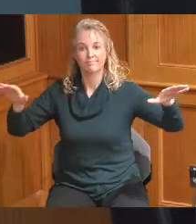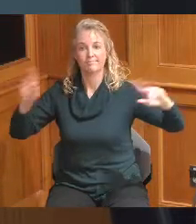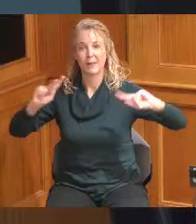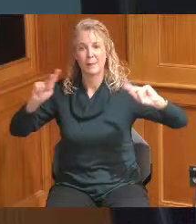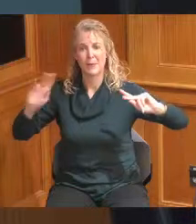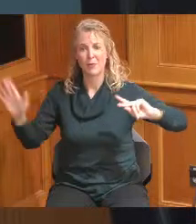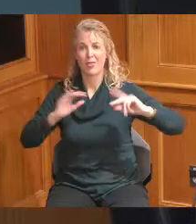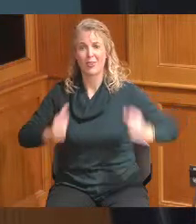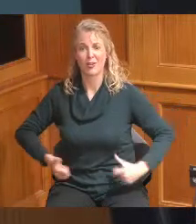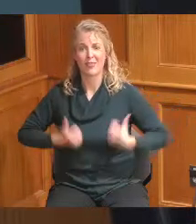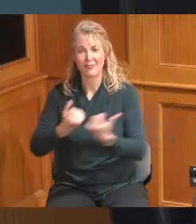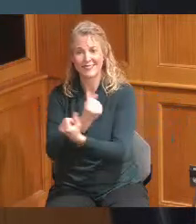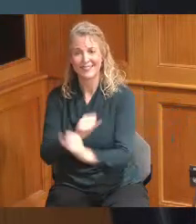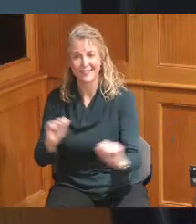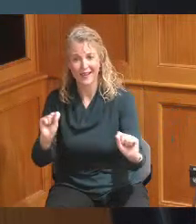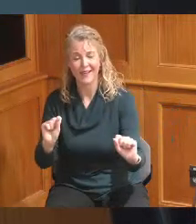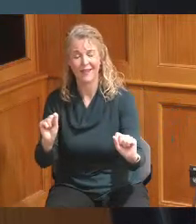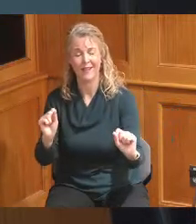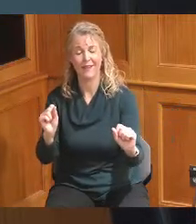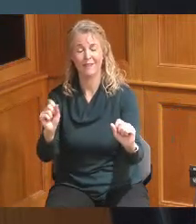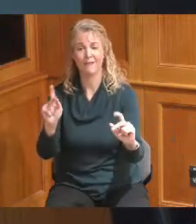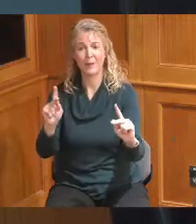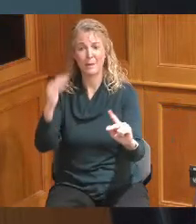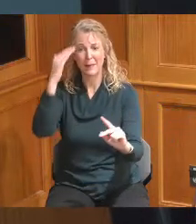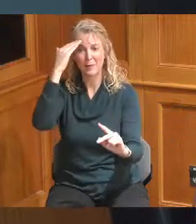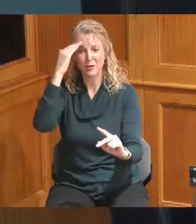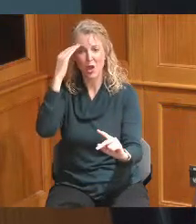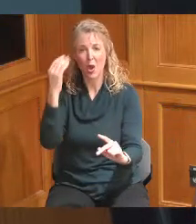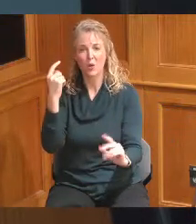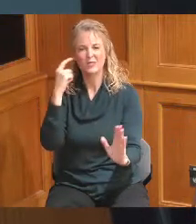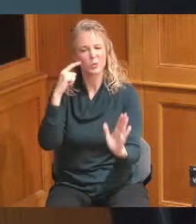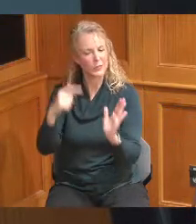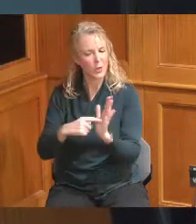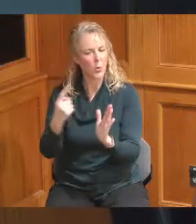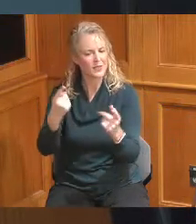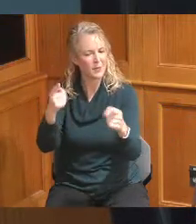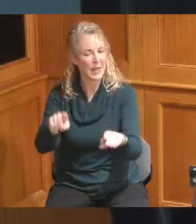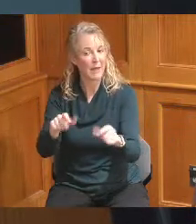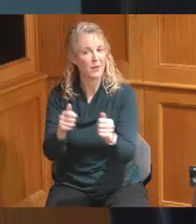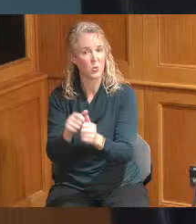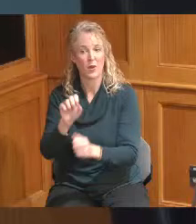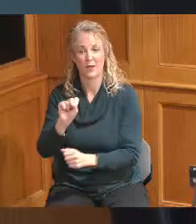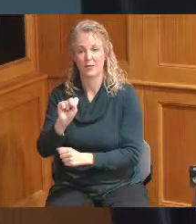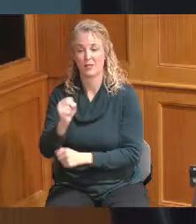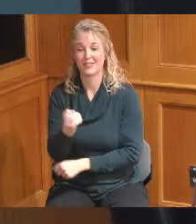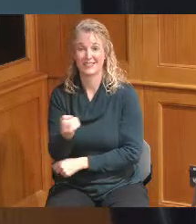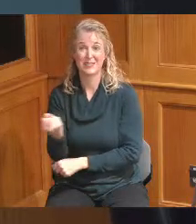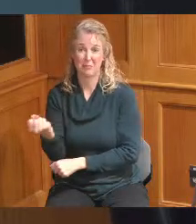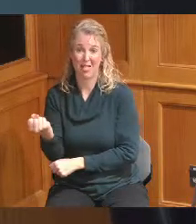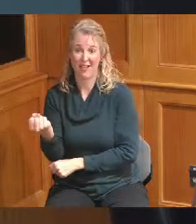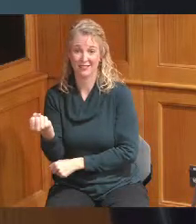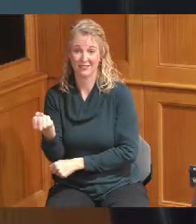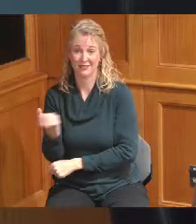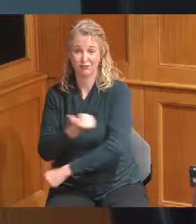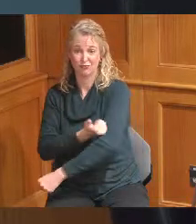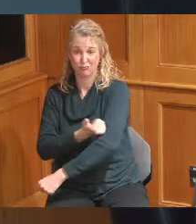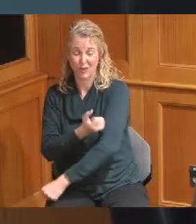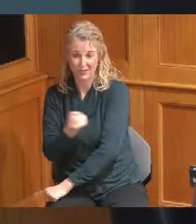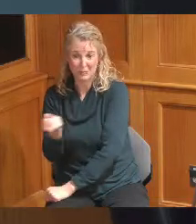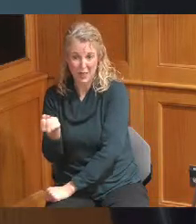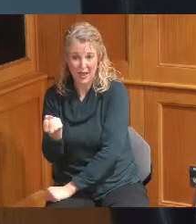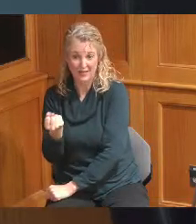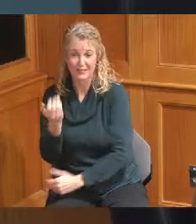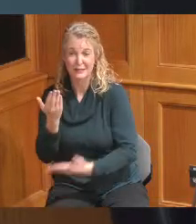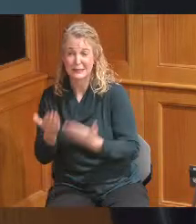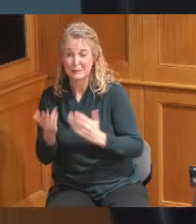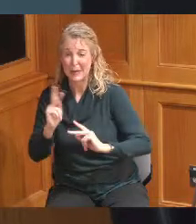lives and make sure that people know that there is something going on with the supply in this community. I think people might